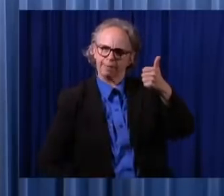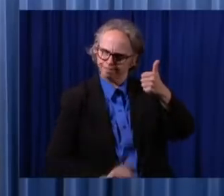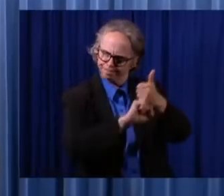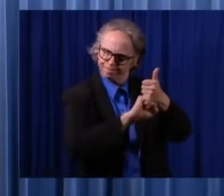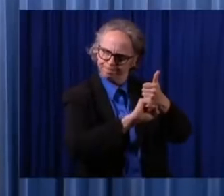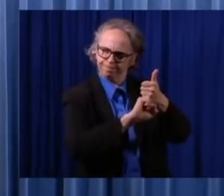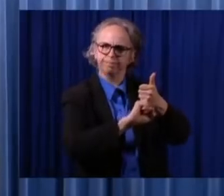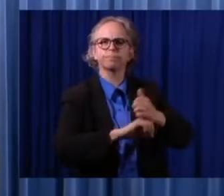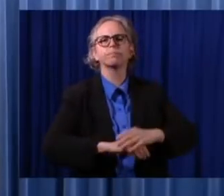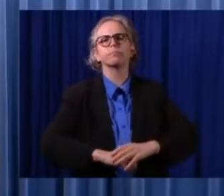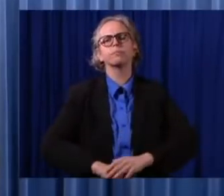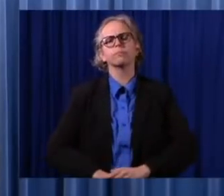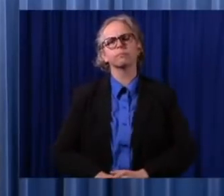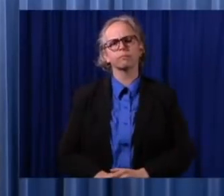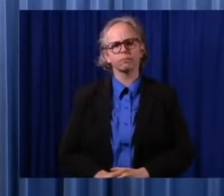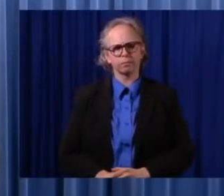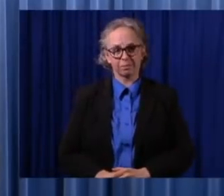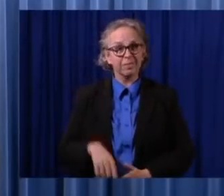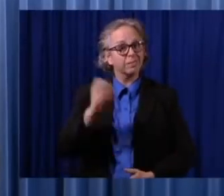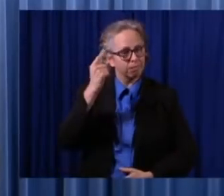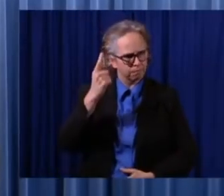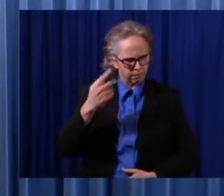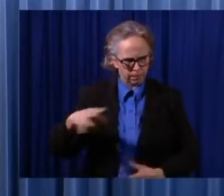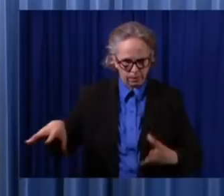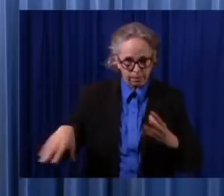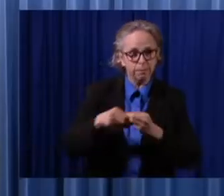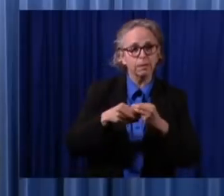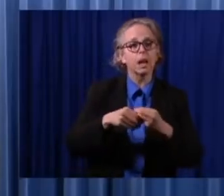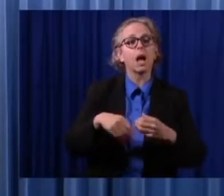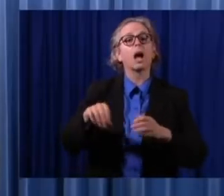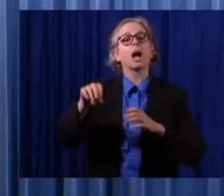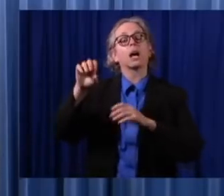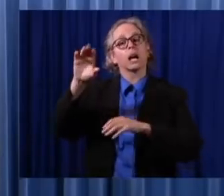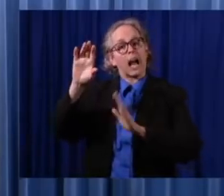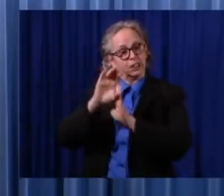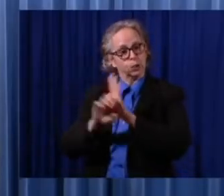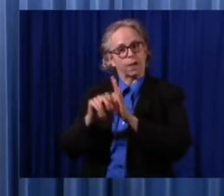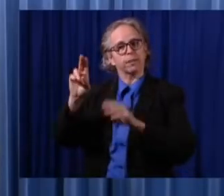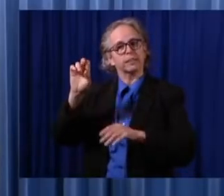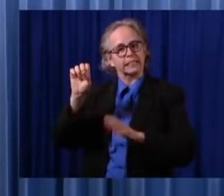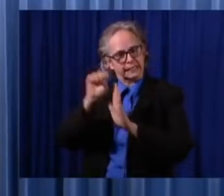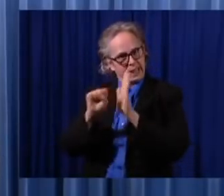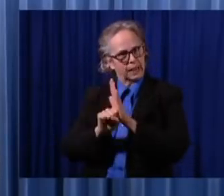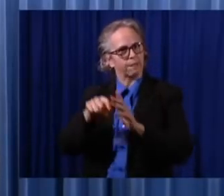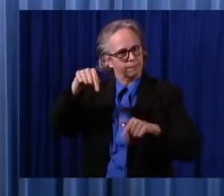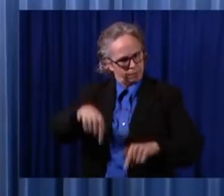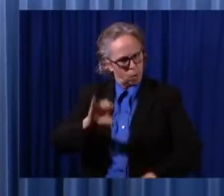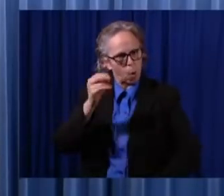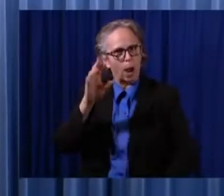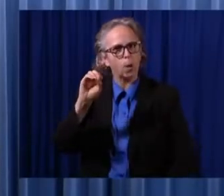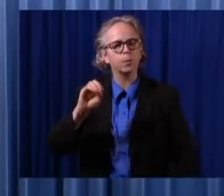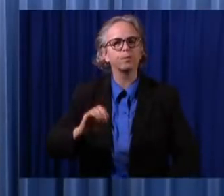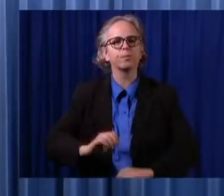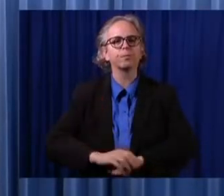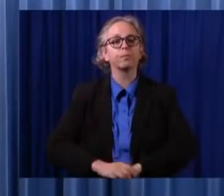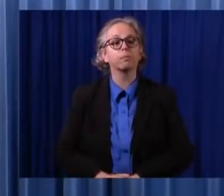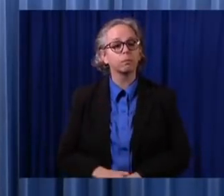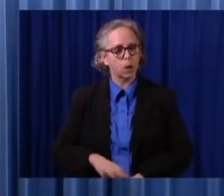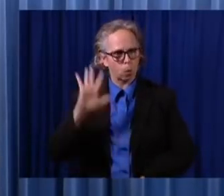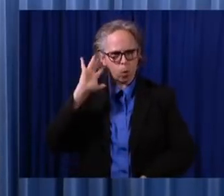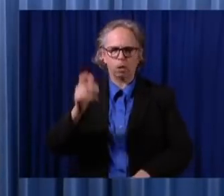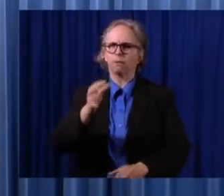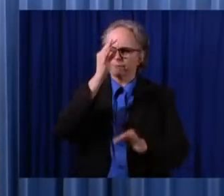Constitution of the United States, and the Constitution of the State of Ohio, the Constitution of the State of Ohio. and will faithfully and